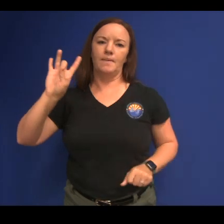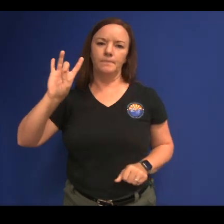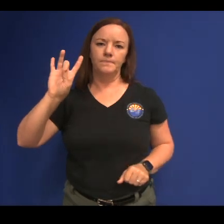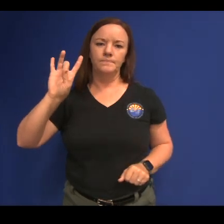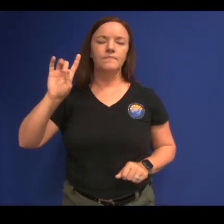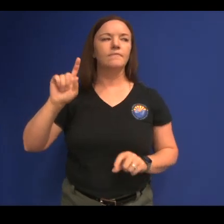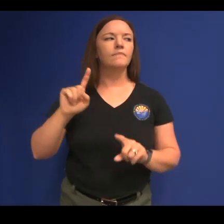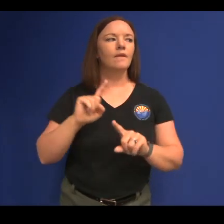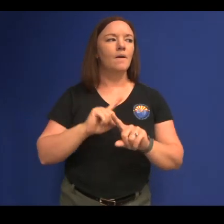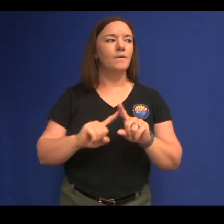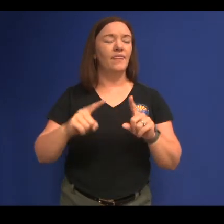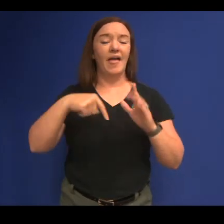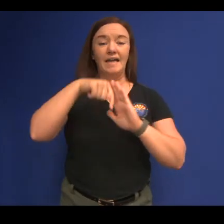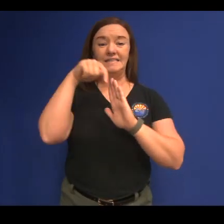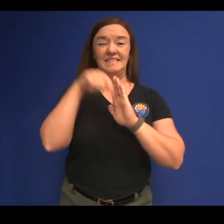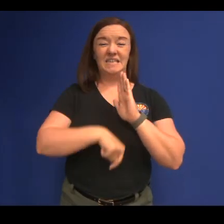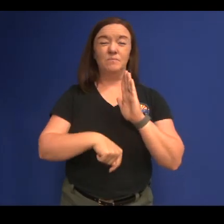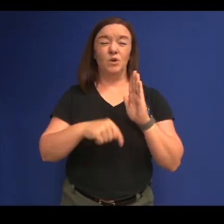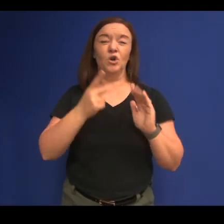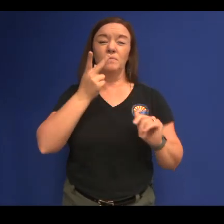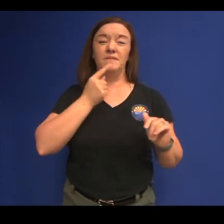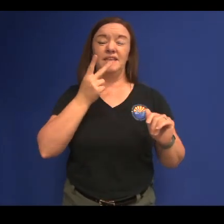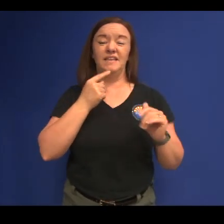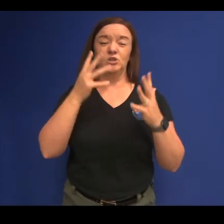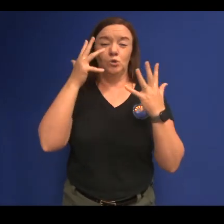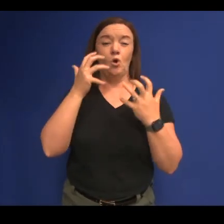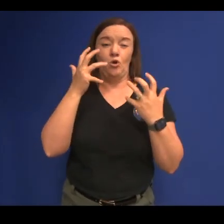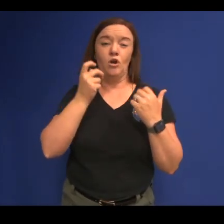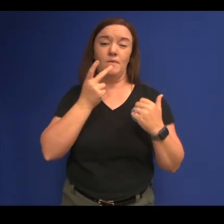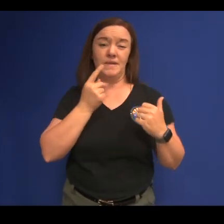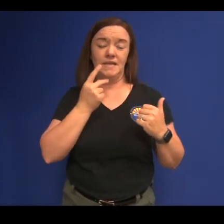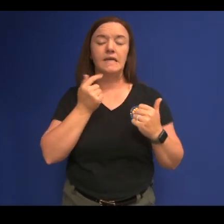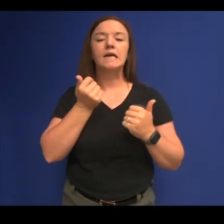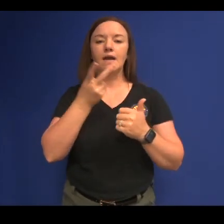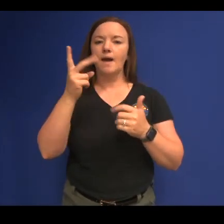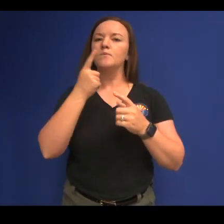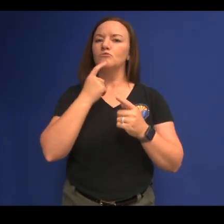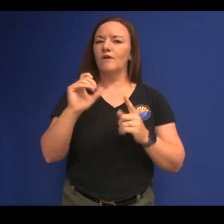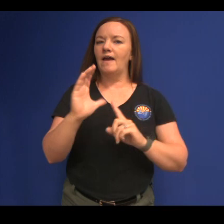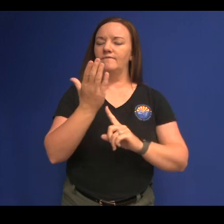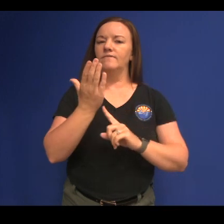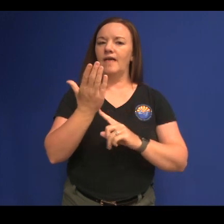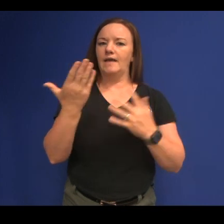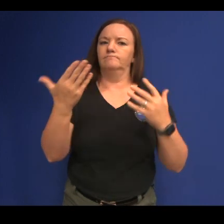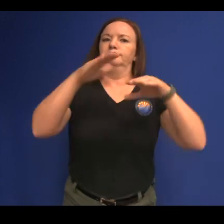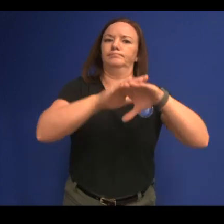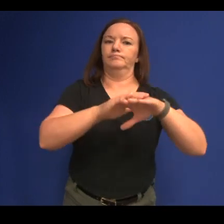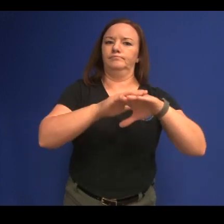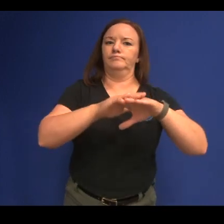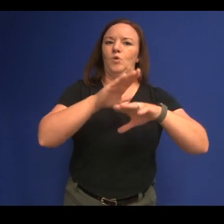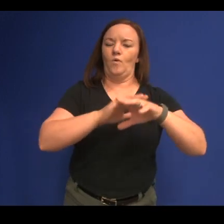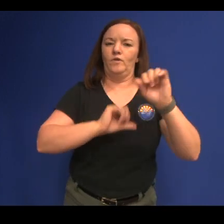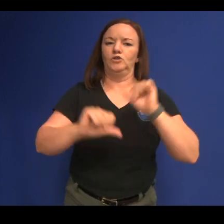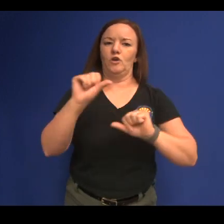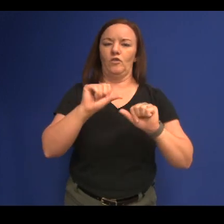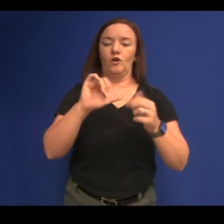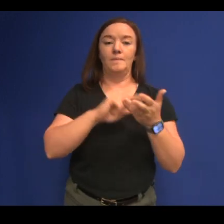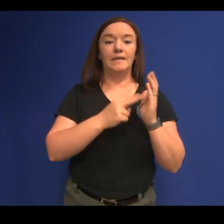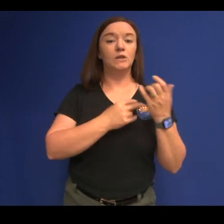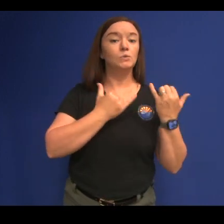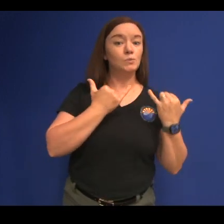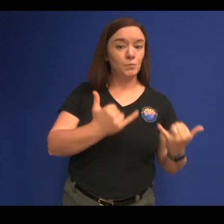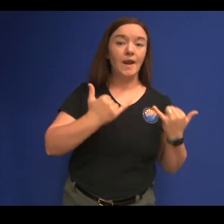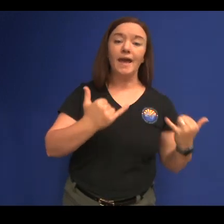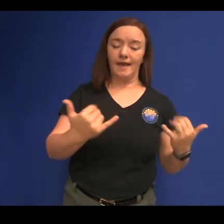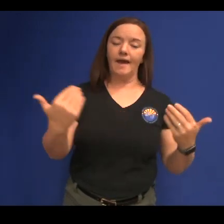this deeper shade here is a couple red flag warnings overlaid with one another. So, meaning that today we do have a